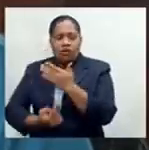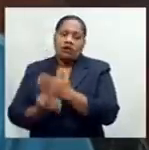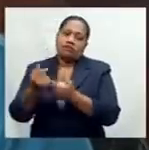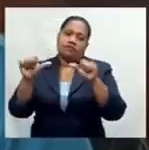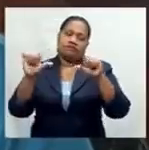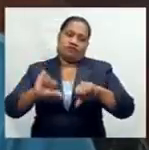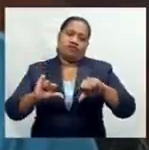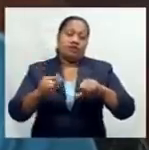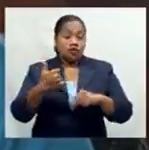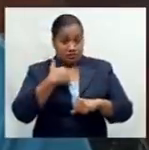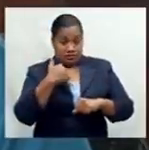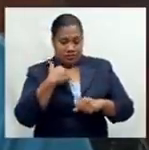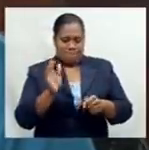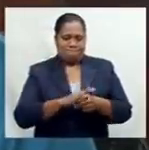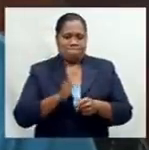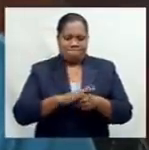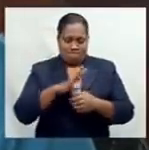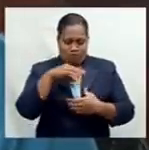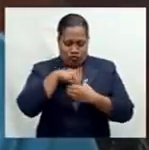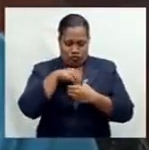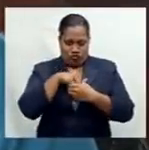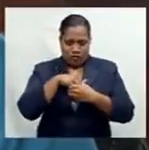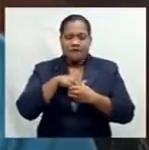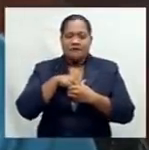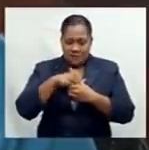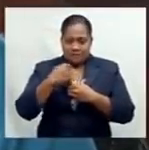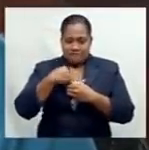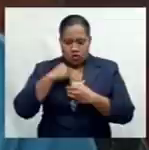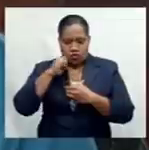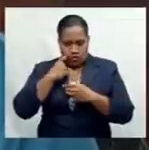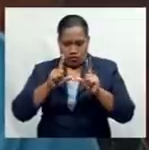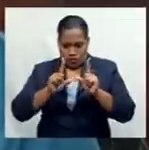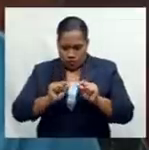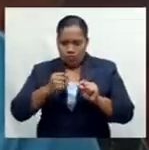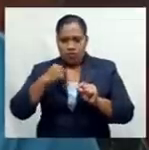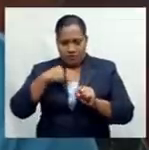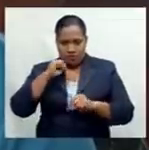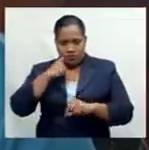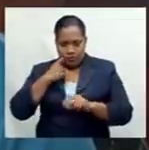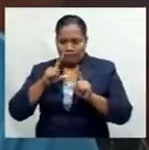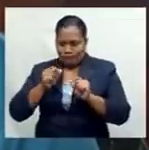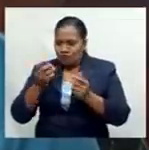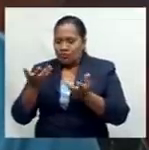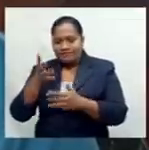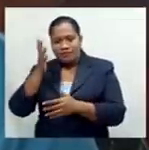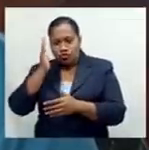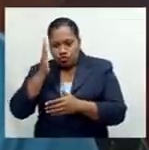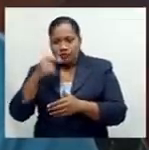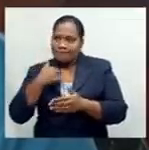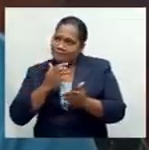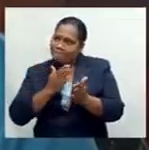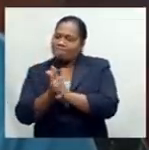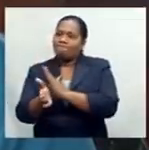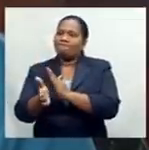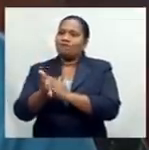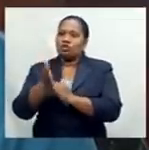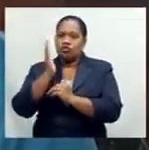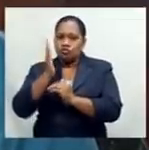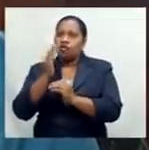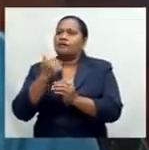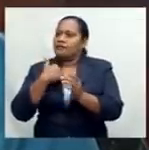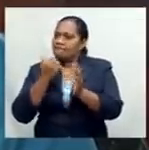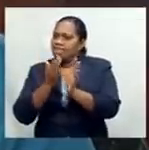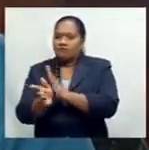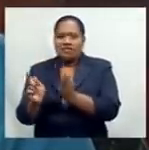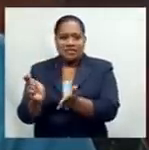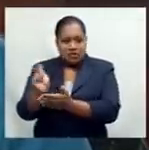I made up my mind that I'm going to make this, I'm going to make it in school, I'm going to go to tertiary, I'm going to make it there,